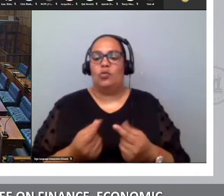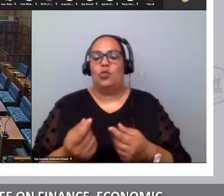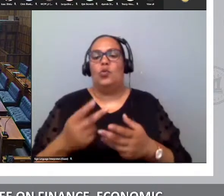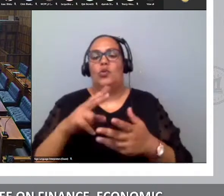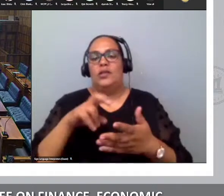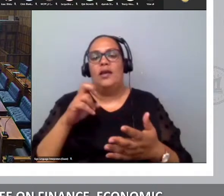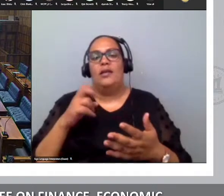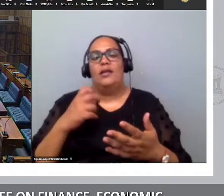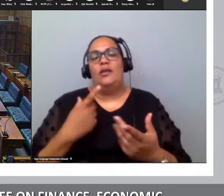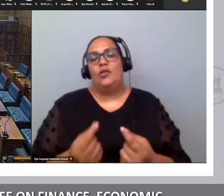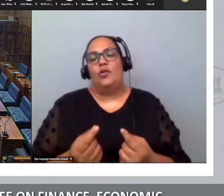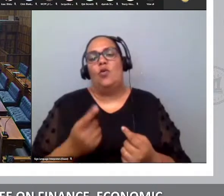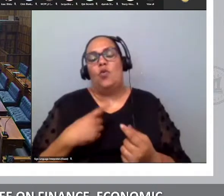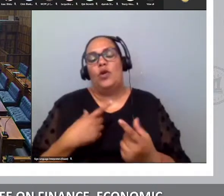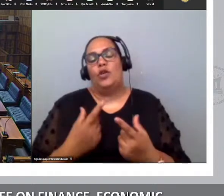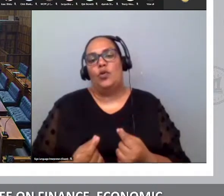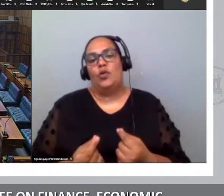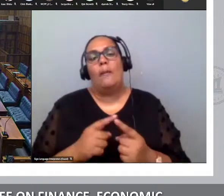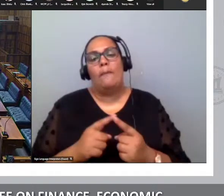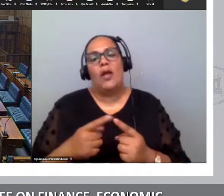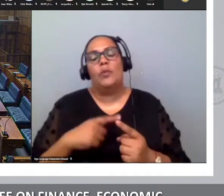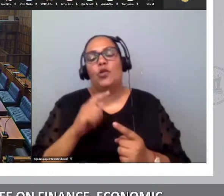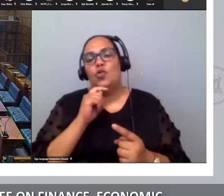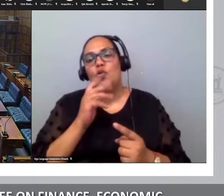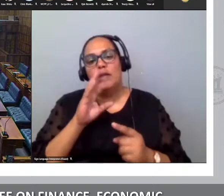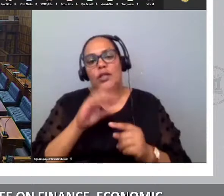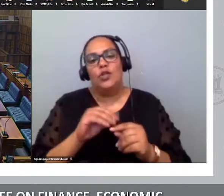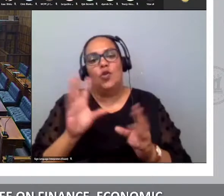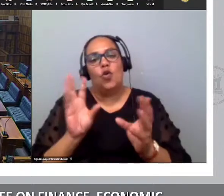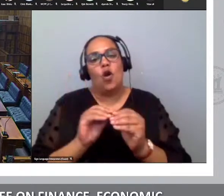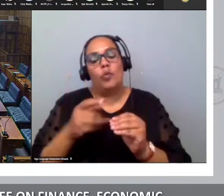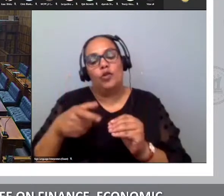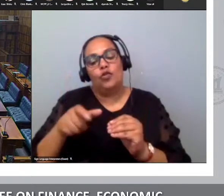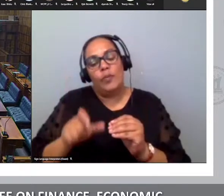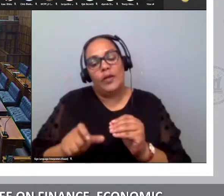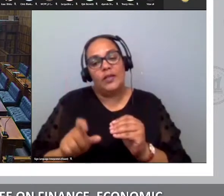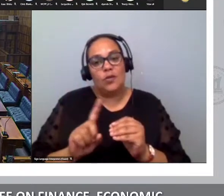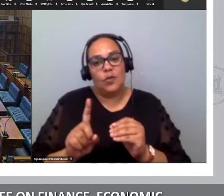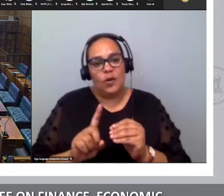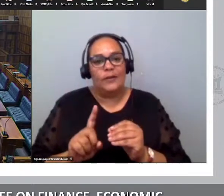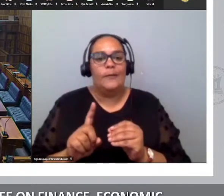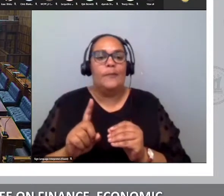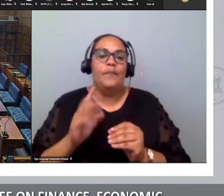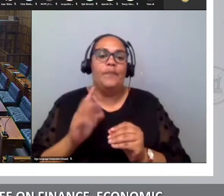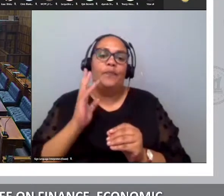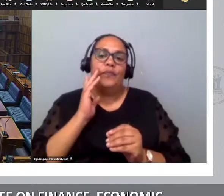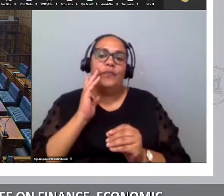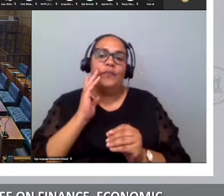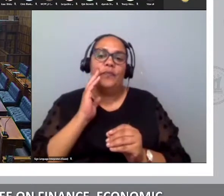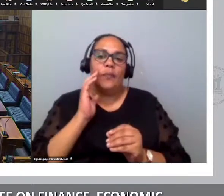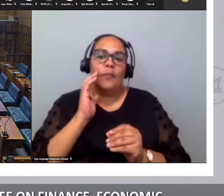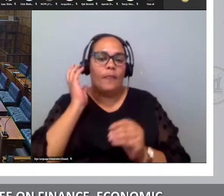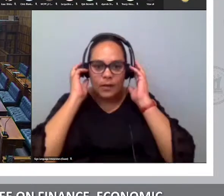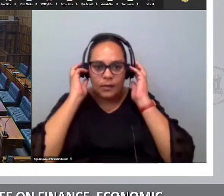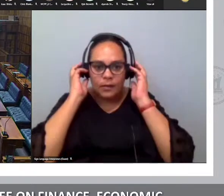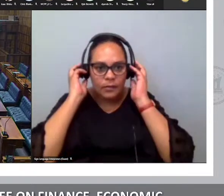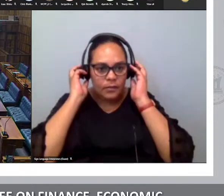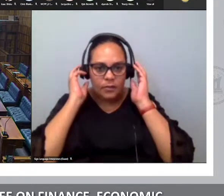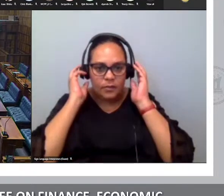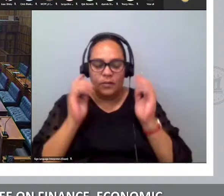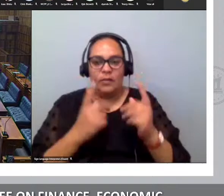tnpa that we've done and I just need to conclude uh chairperson is that when we also engag the